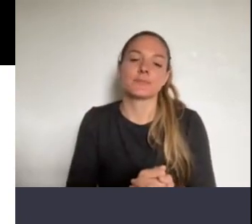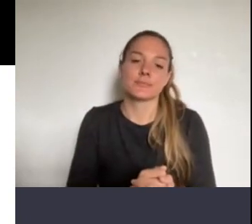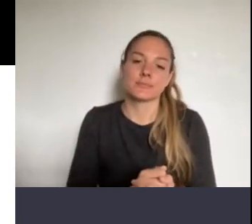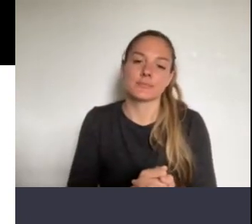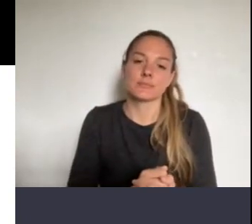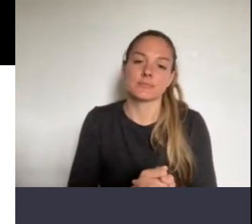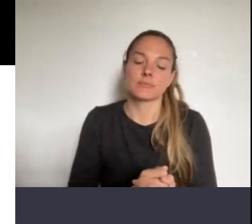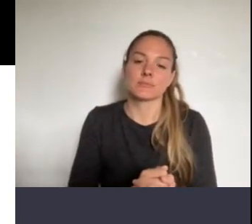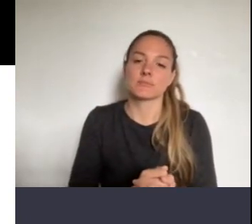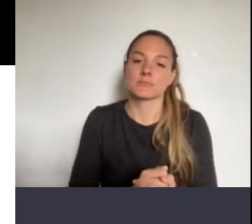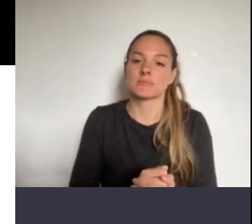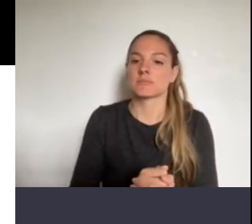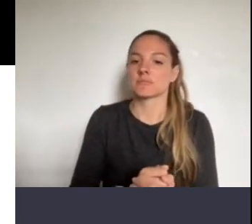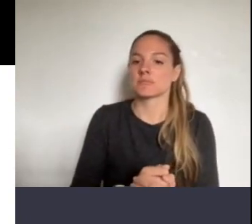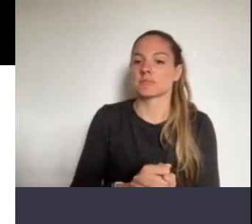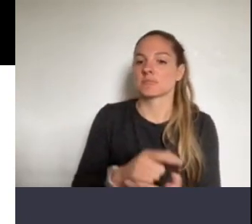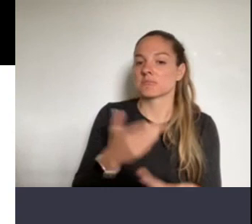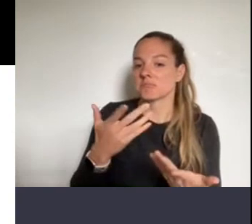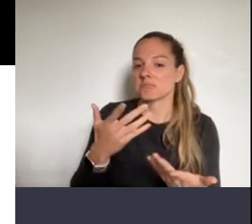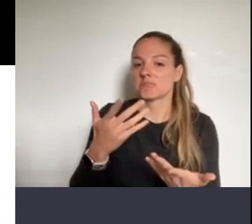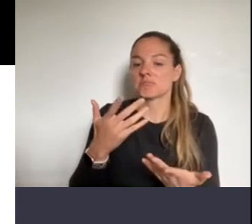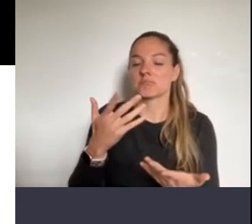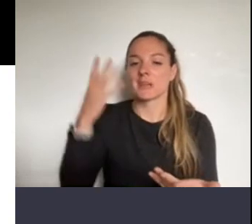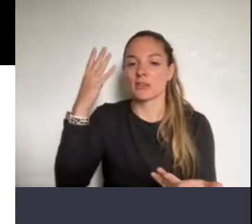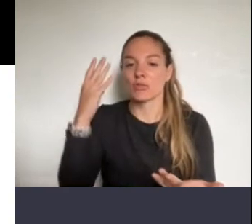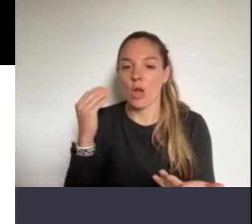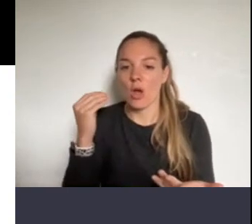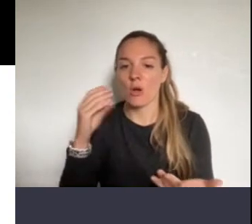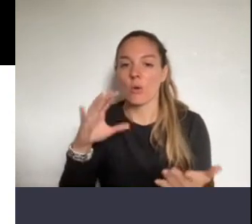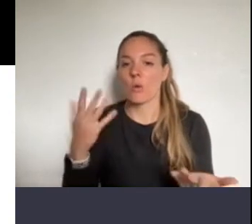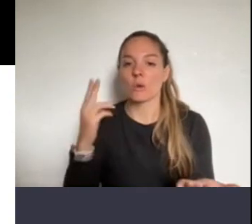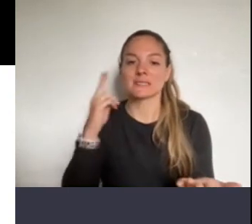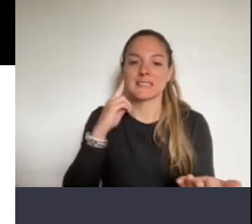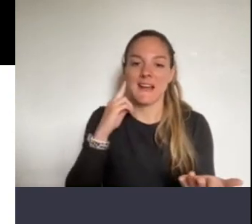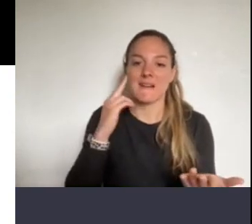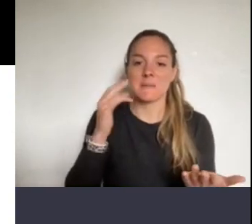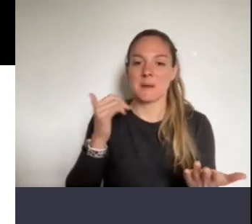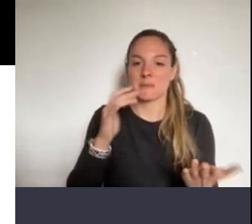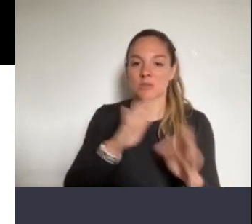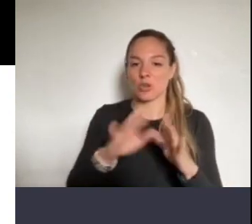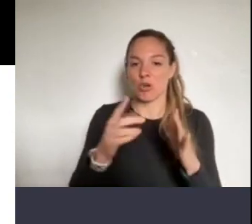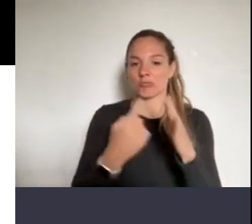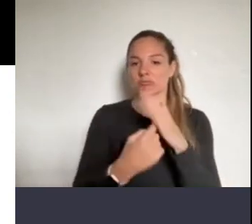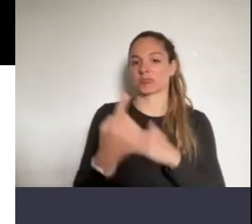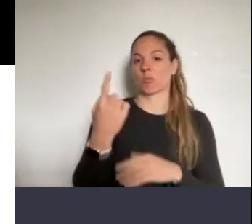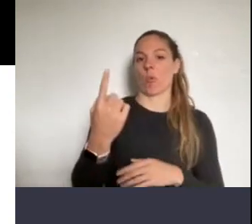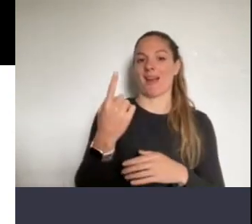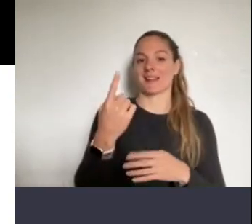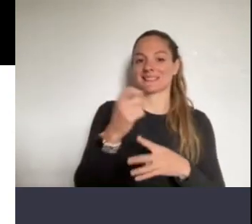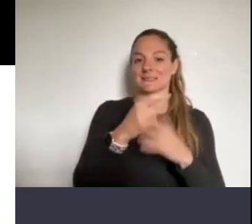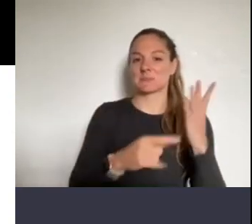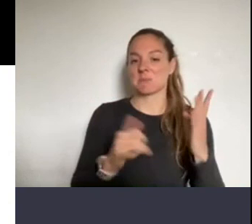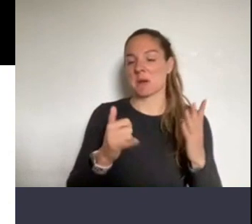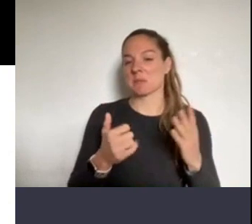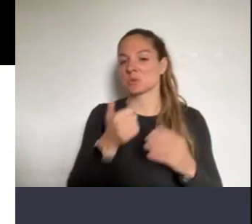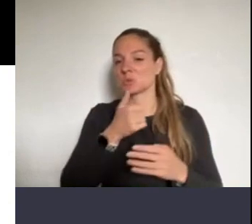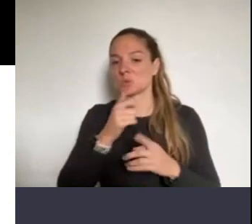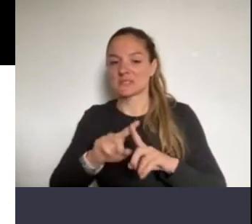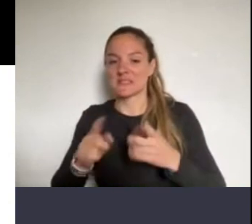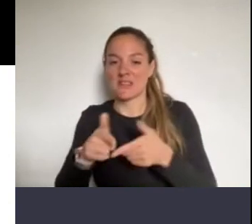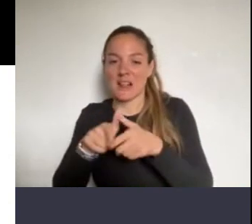fact that if you have a hearing loss or a deaf, then it might not be your only disability, or you might use a different language. Absolutely,